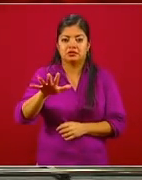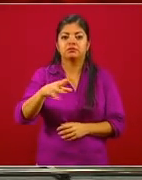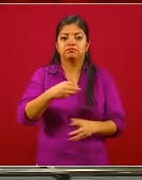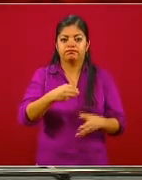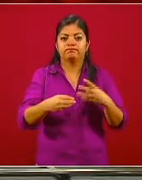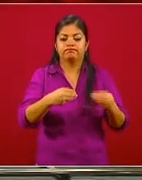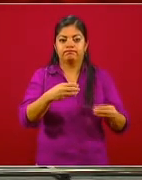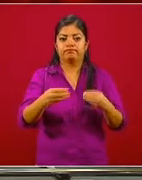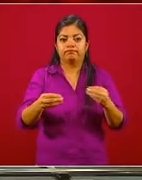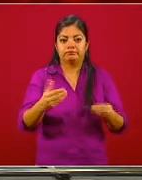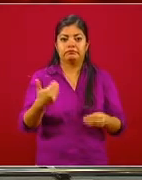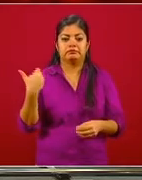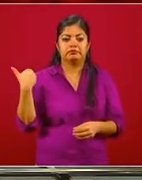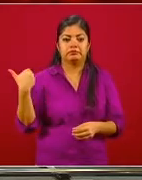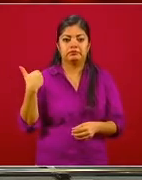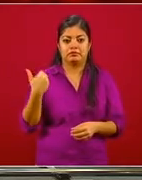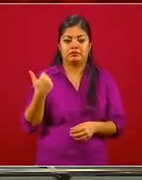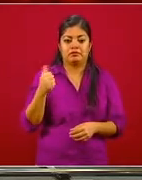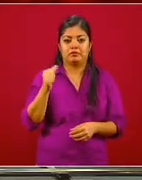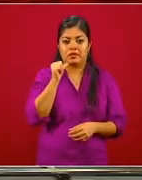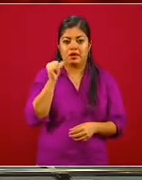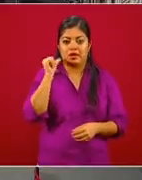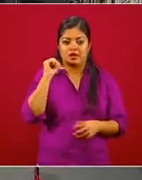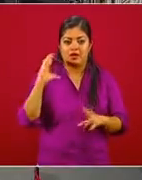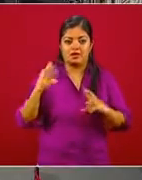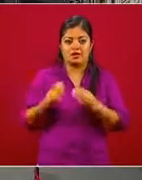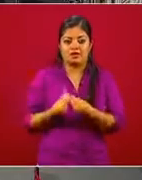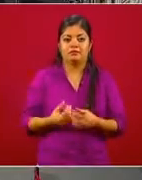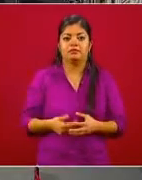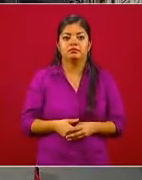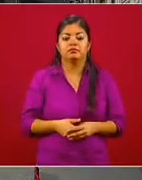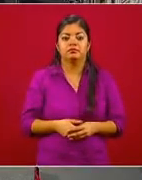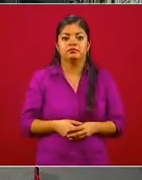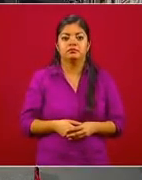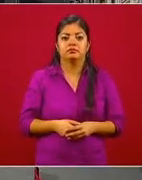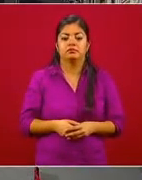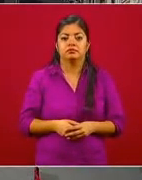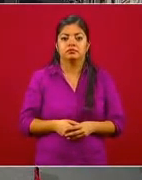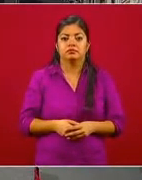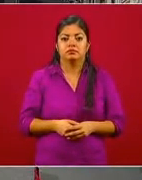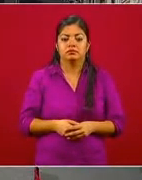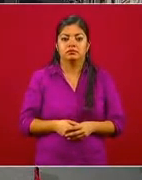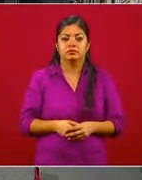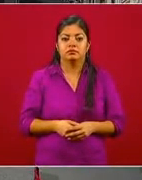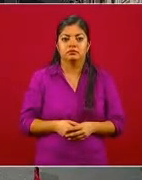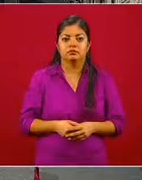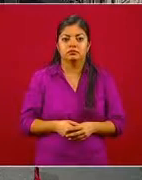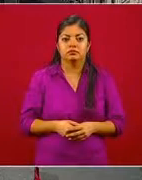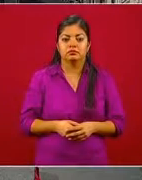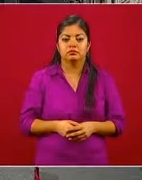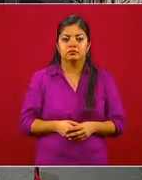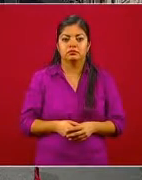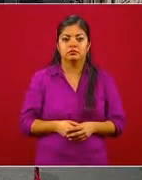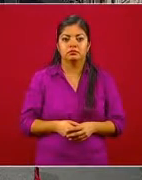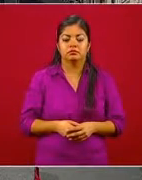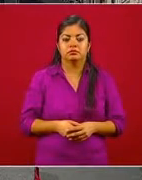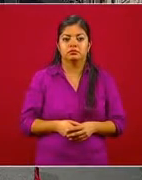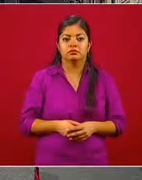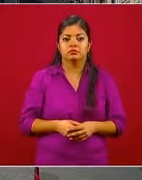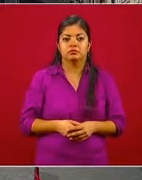exhibiting lower transmission levels than the Mexico City area, they are increasing in their transmission levels. So that is the explanation behind